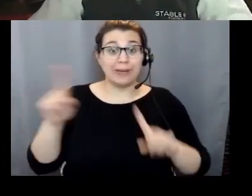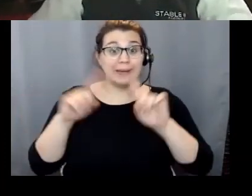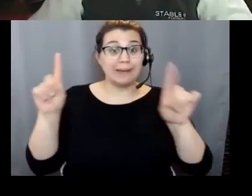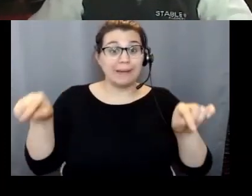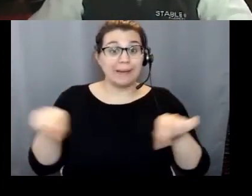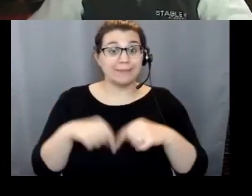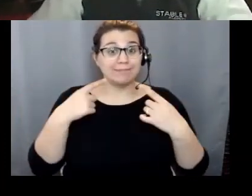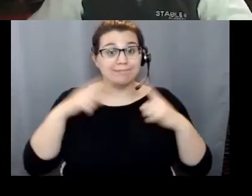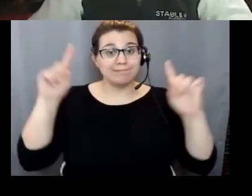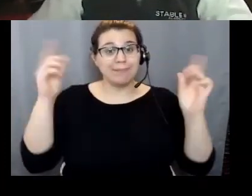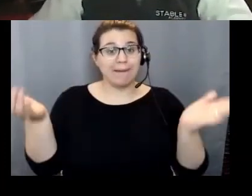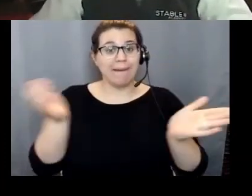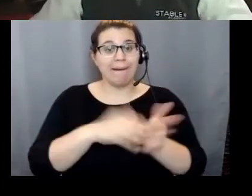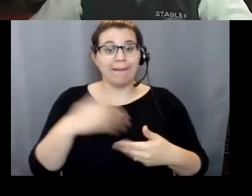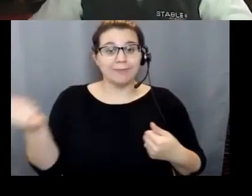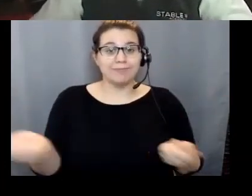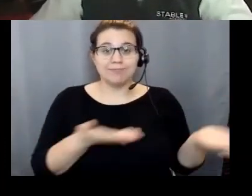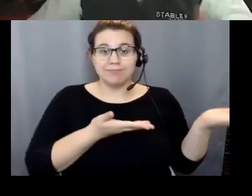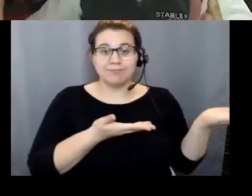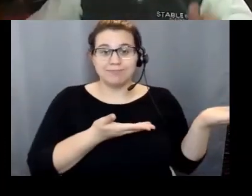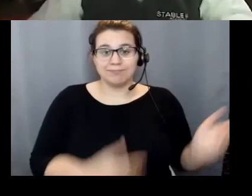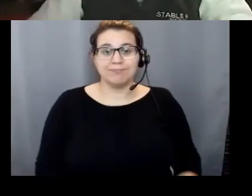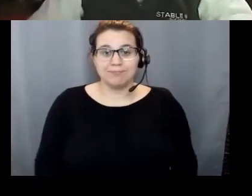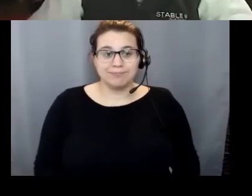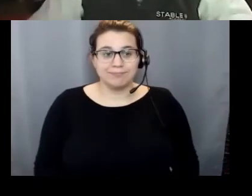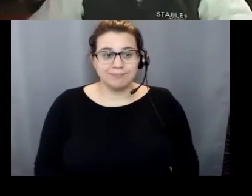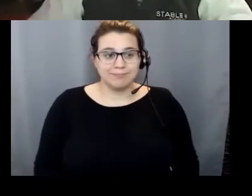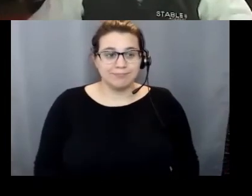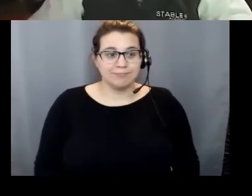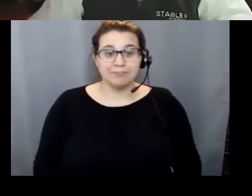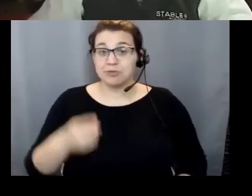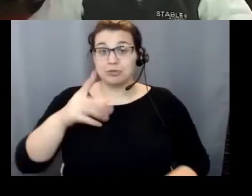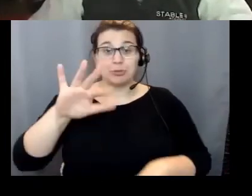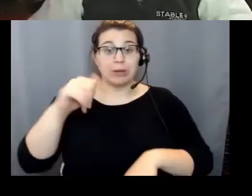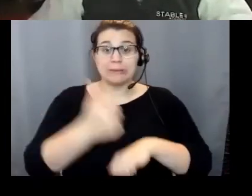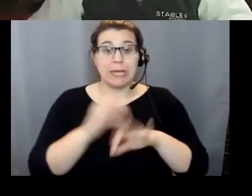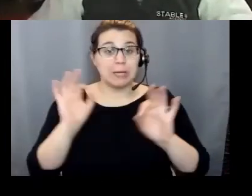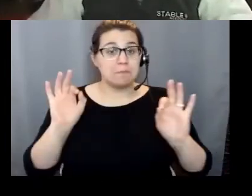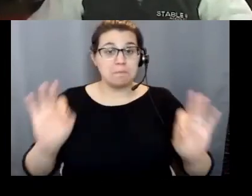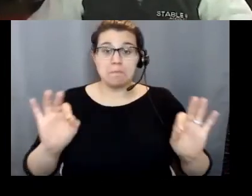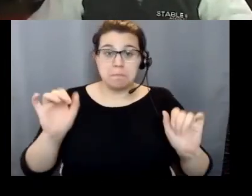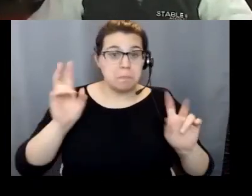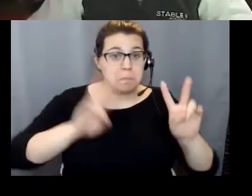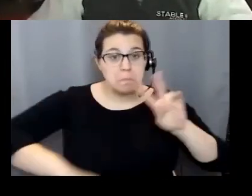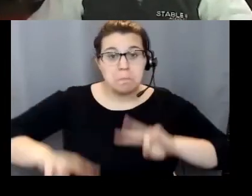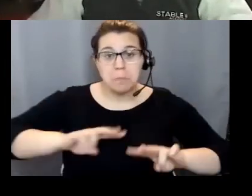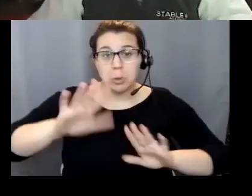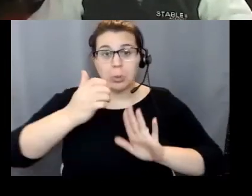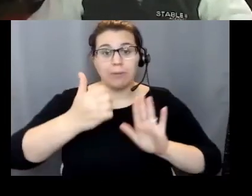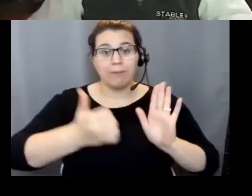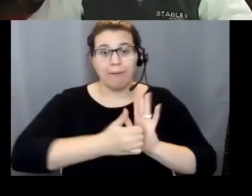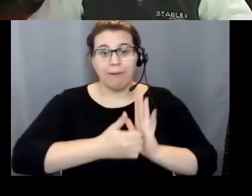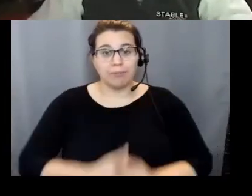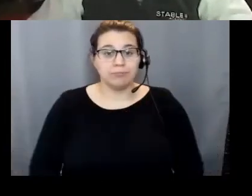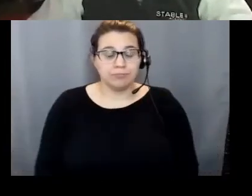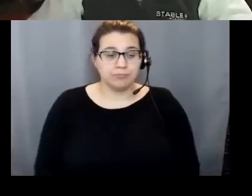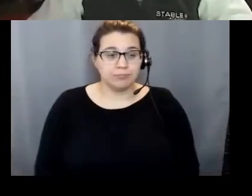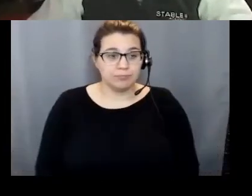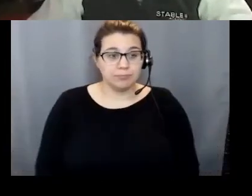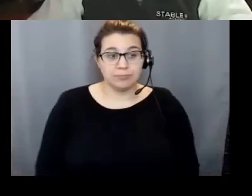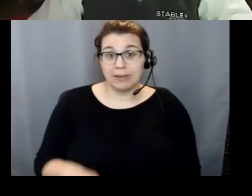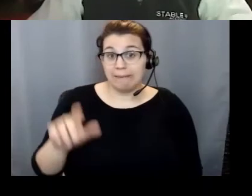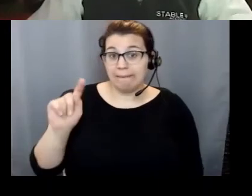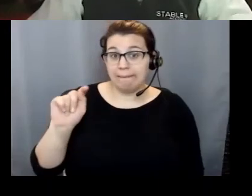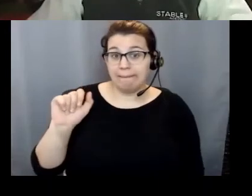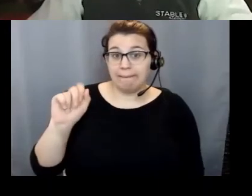screen again. So this is you're all set. You can go ahead and explore your account. And if you want to click on Take a Look